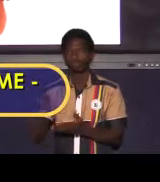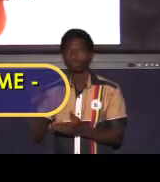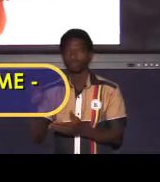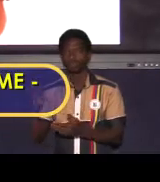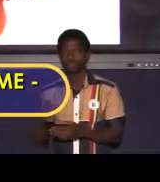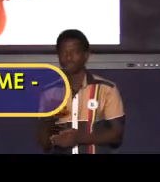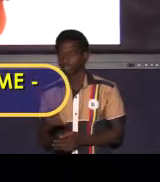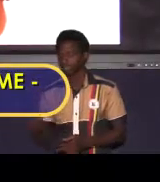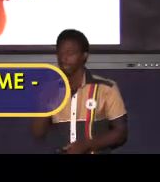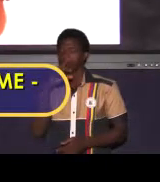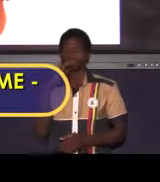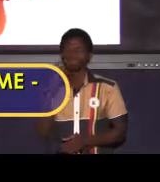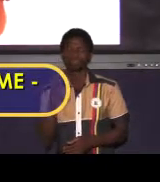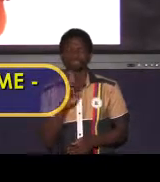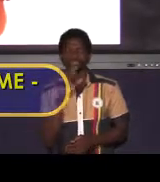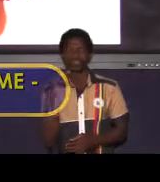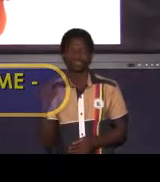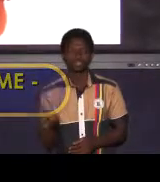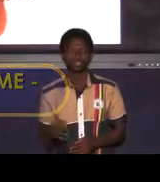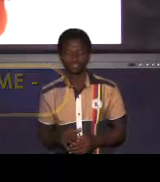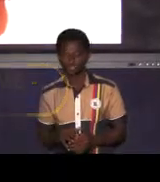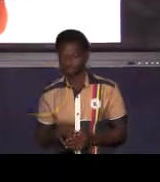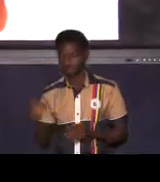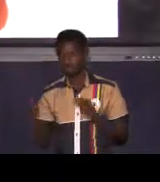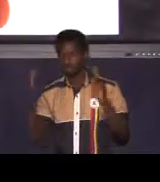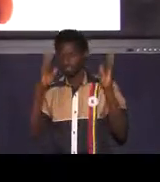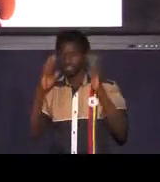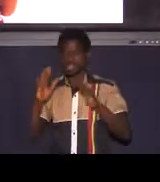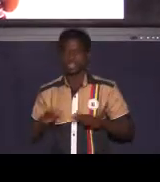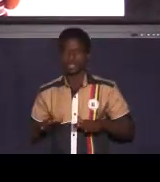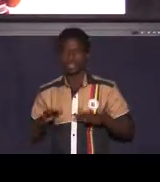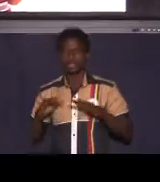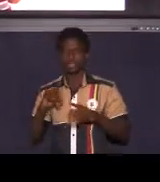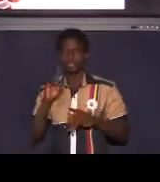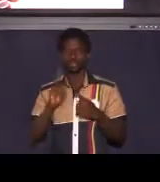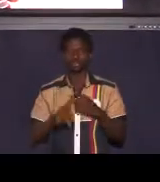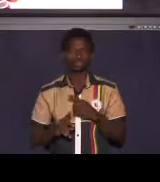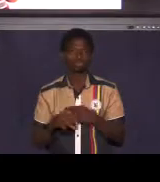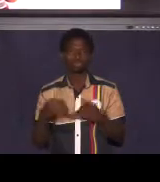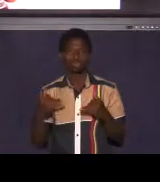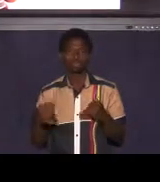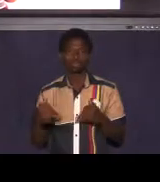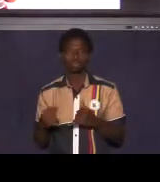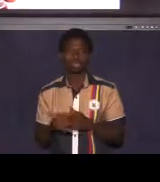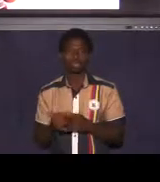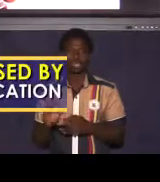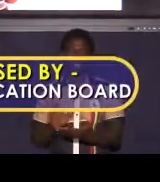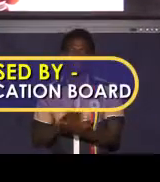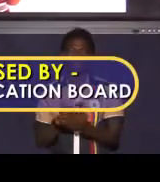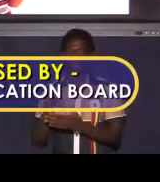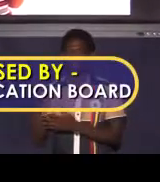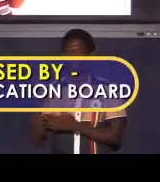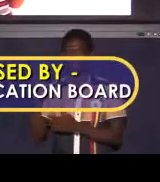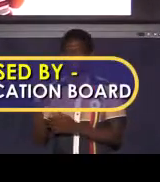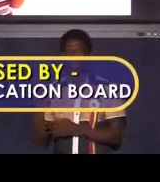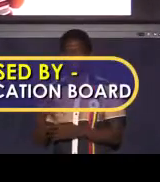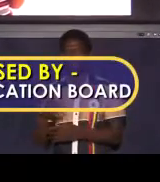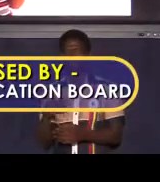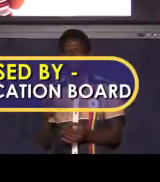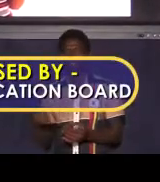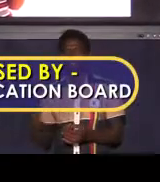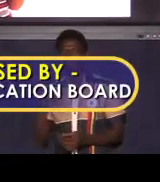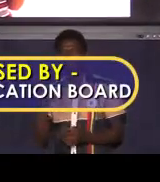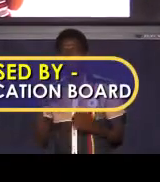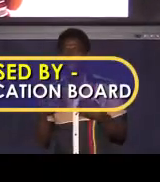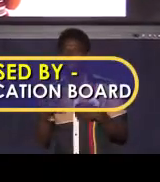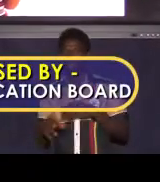instruments. That's one of the uses of air pressure. We use it in playing musical wind instruments. What are the wind instruments?